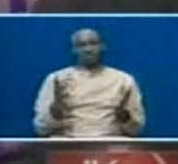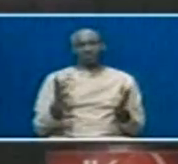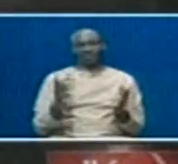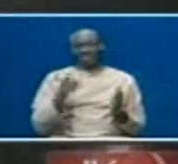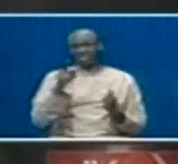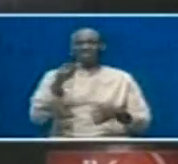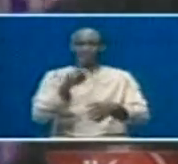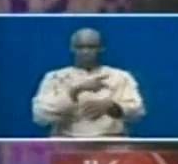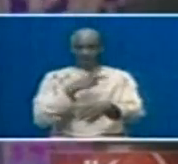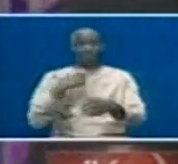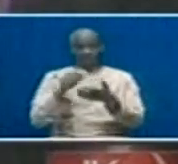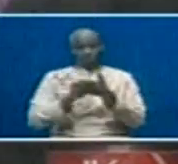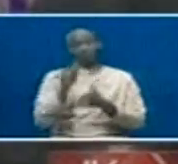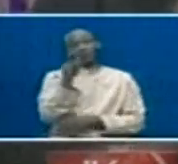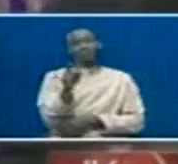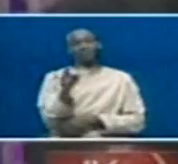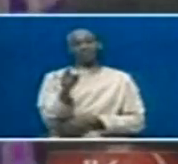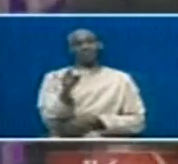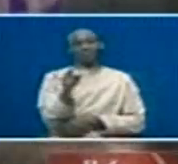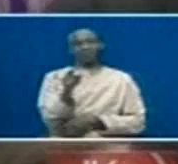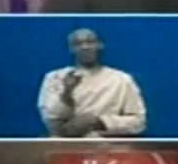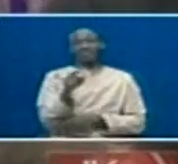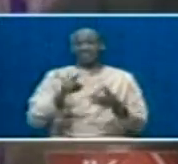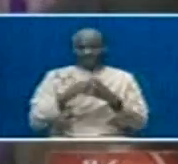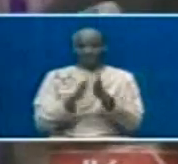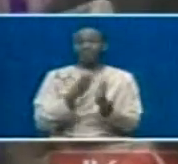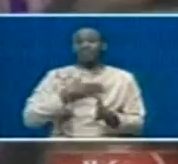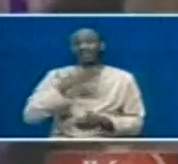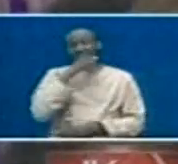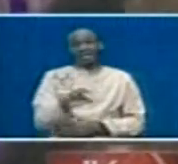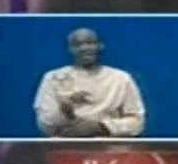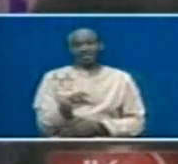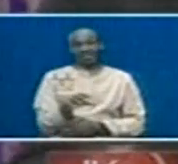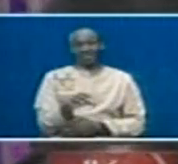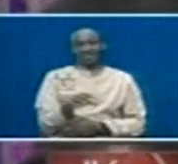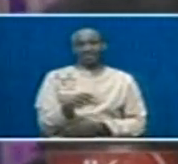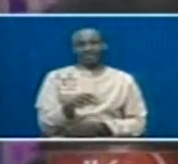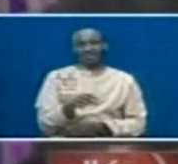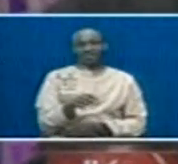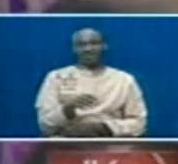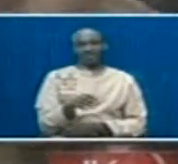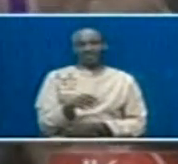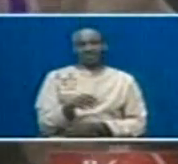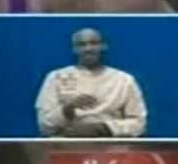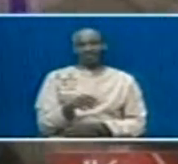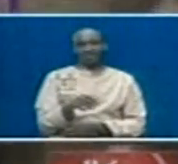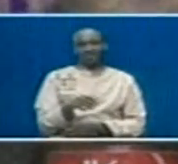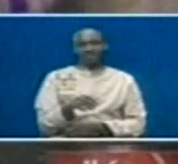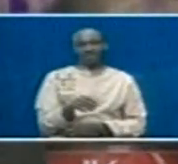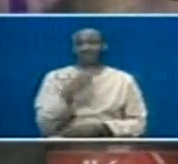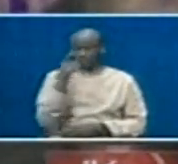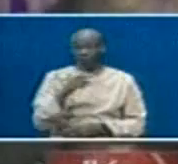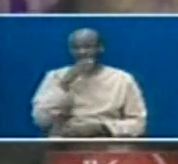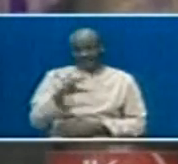this poem that Ali wrote, he says, he started my son, which in the, I'll tell you the my son part about